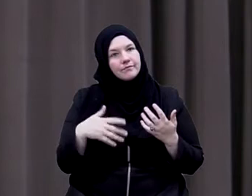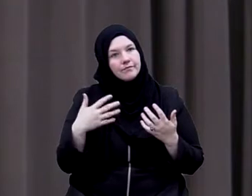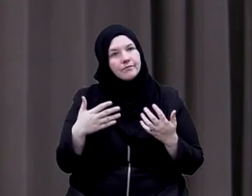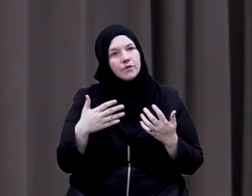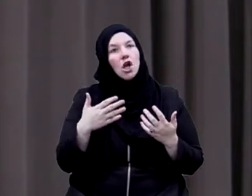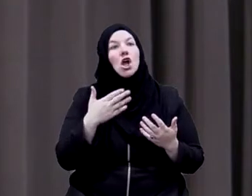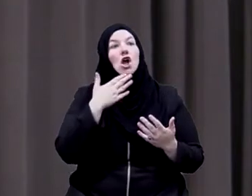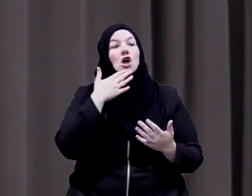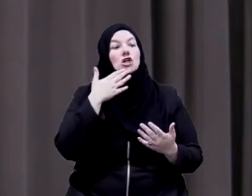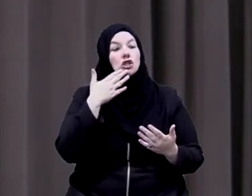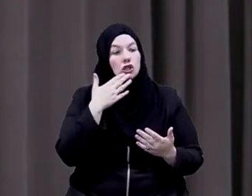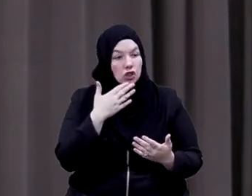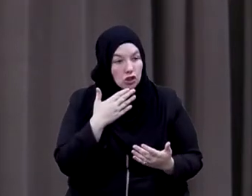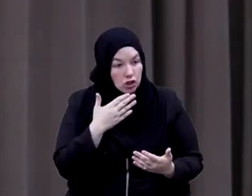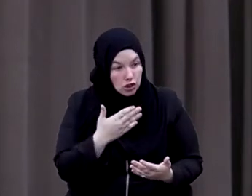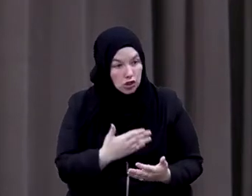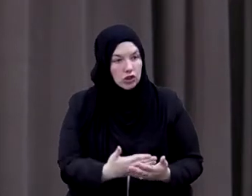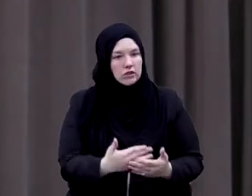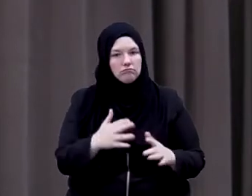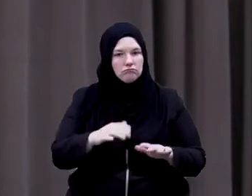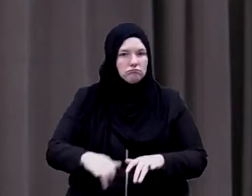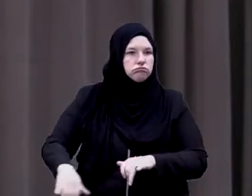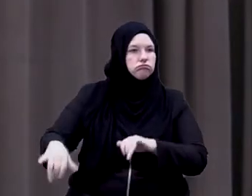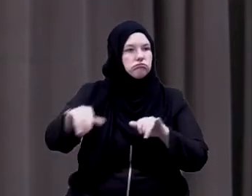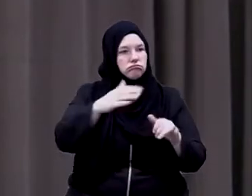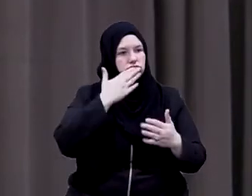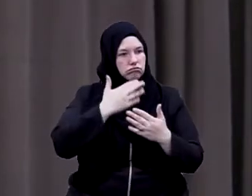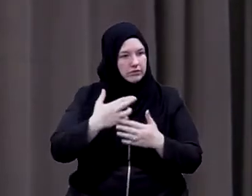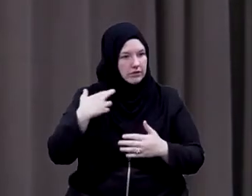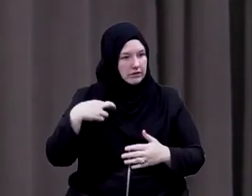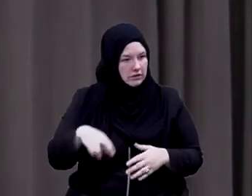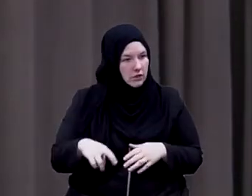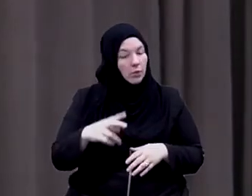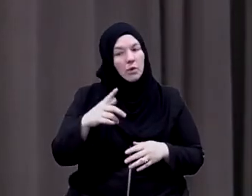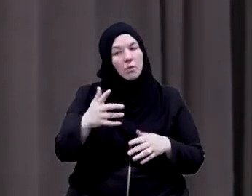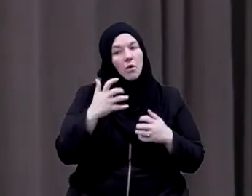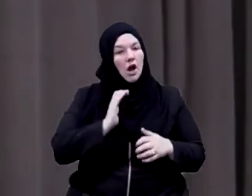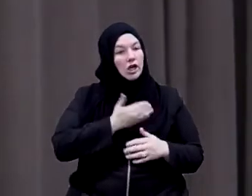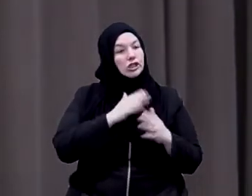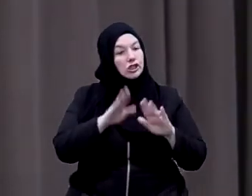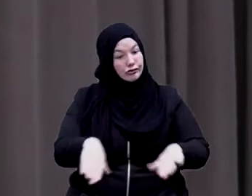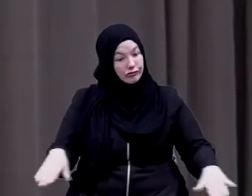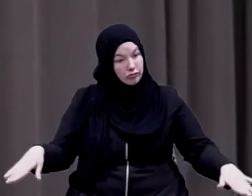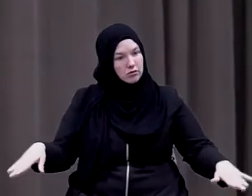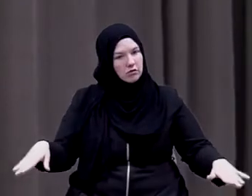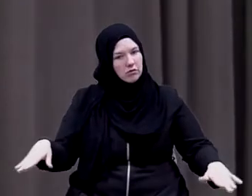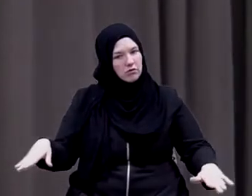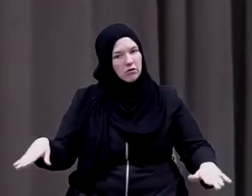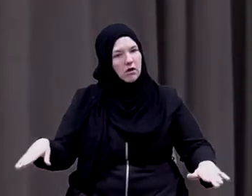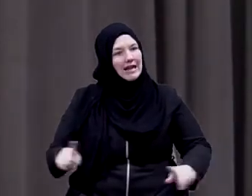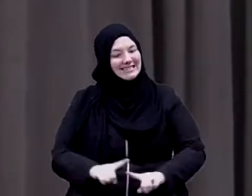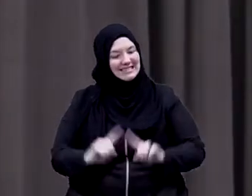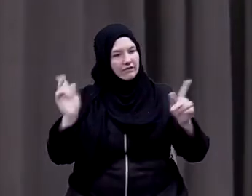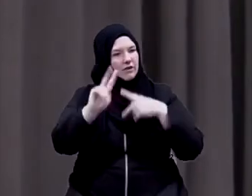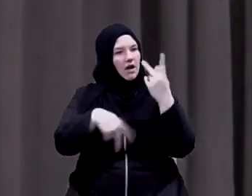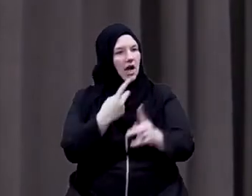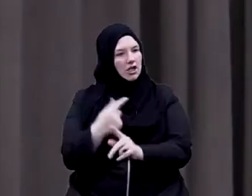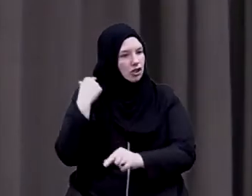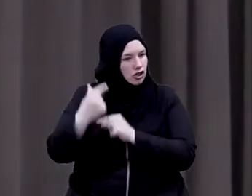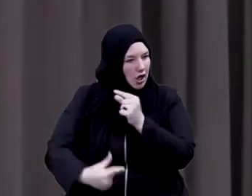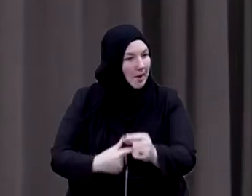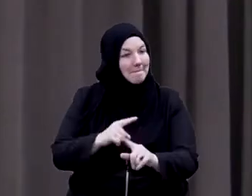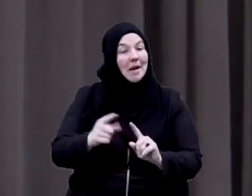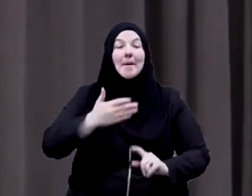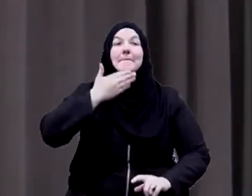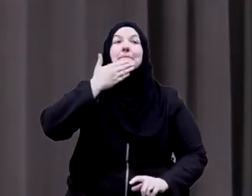act that we need to do to make sure that our children will be not only a different generation, but a